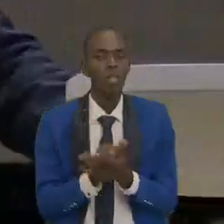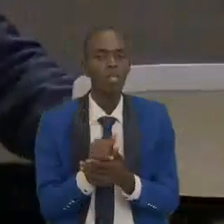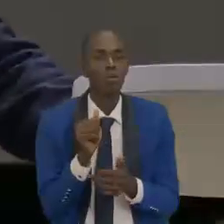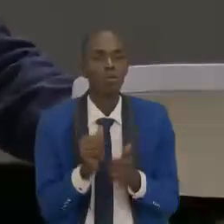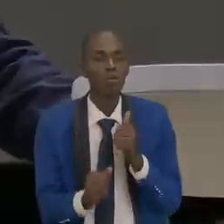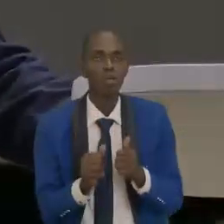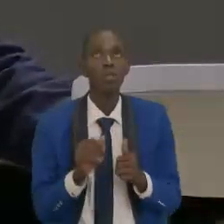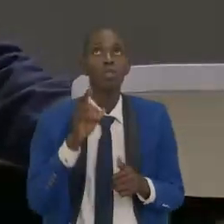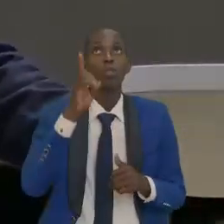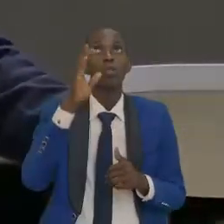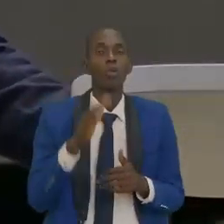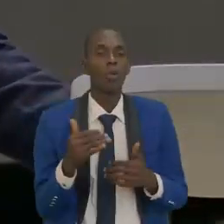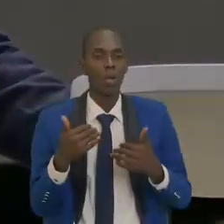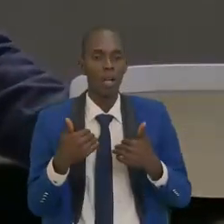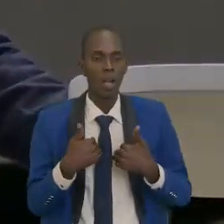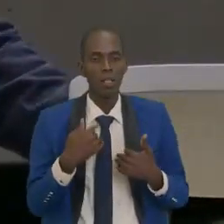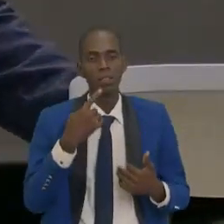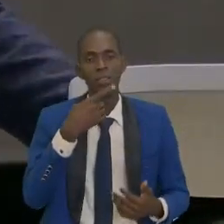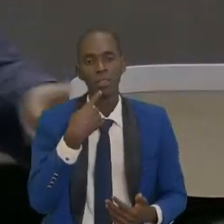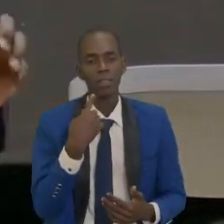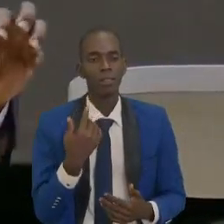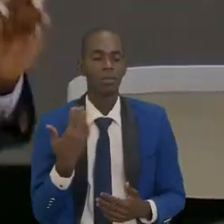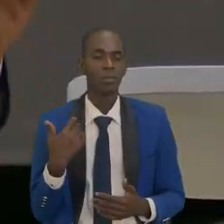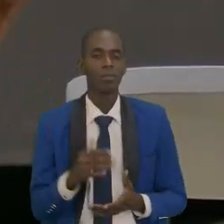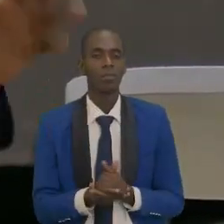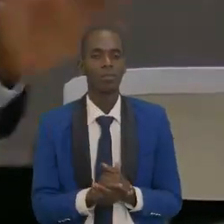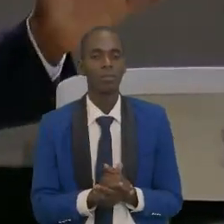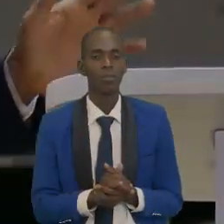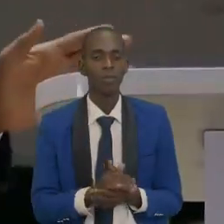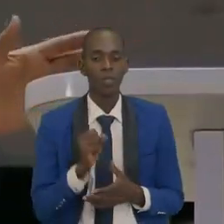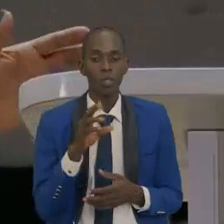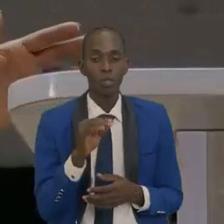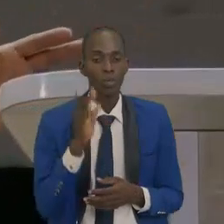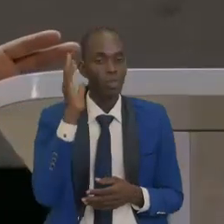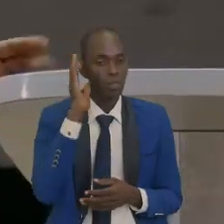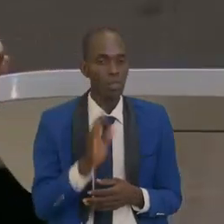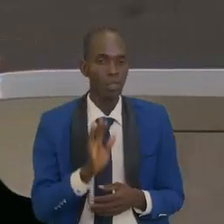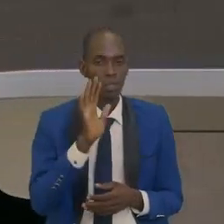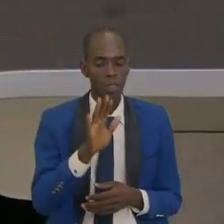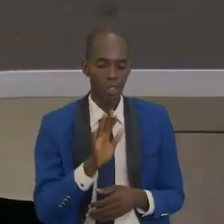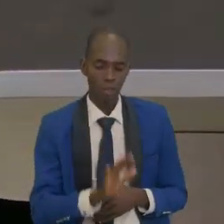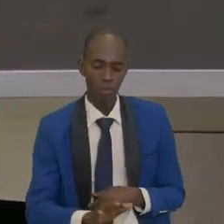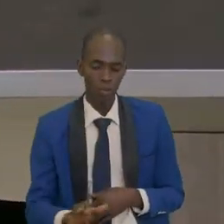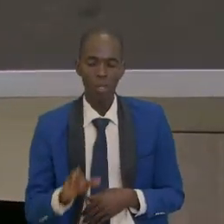has spoken so shall thy seed be